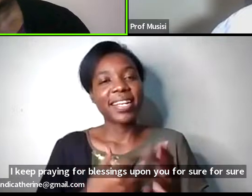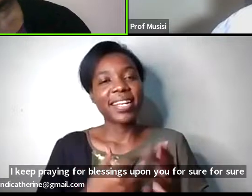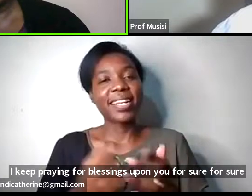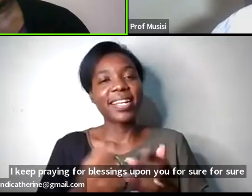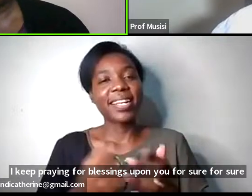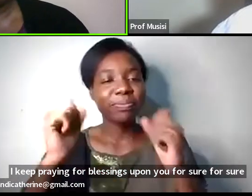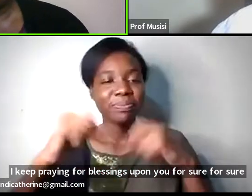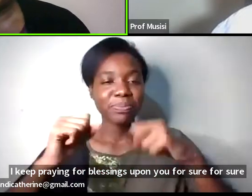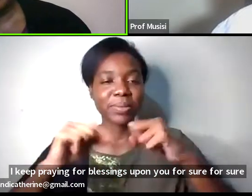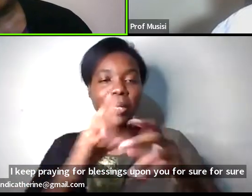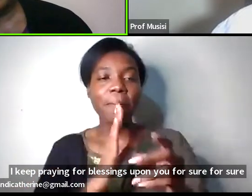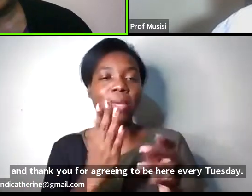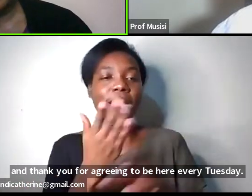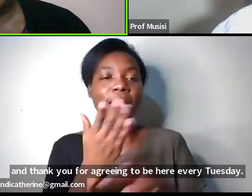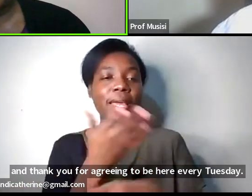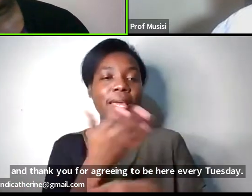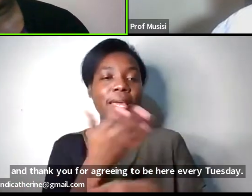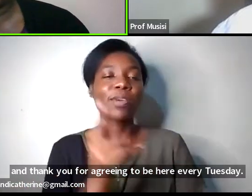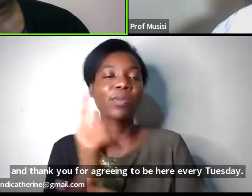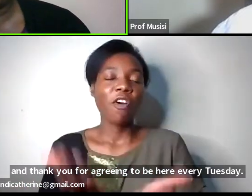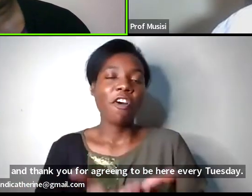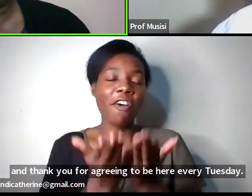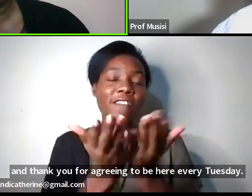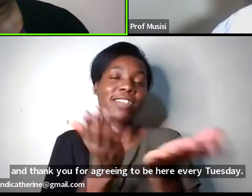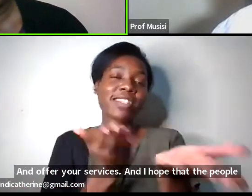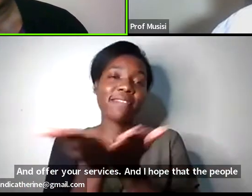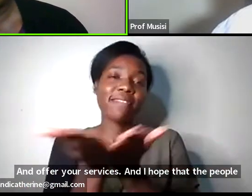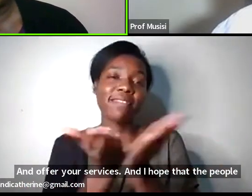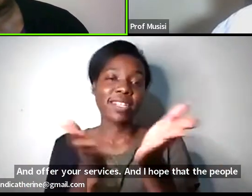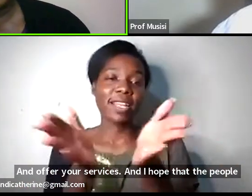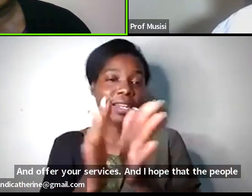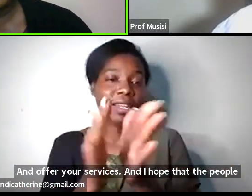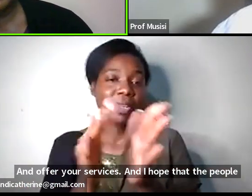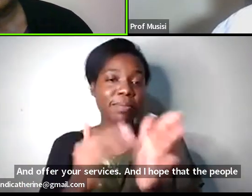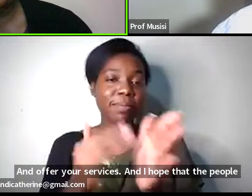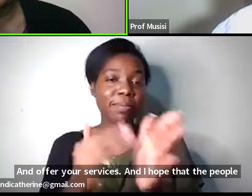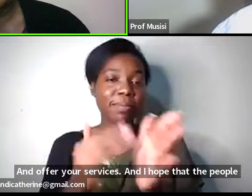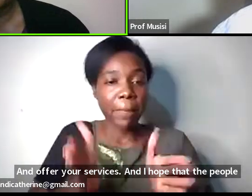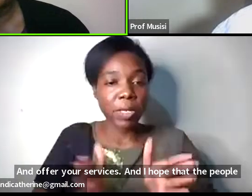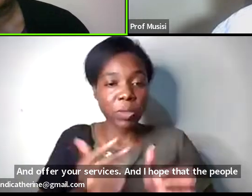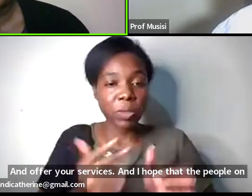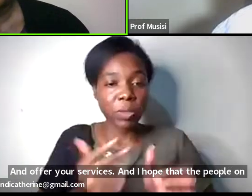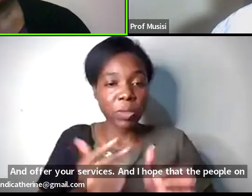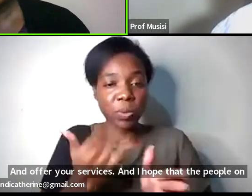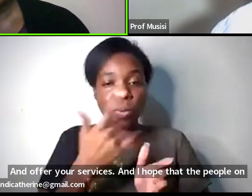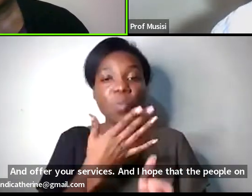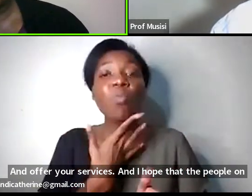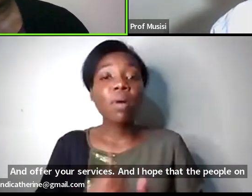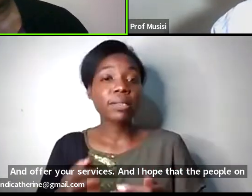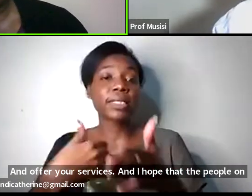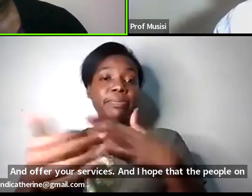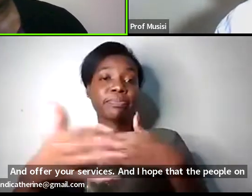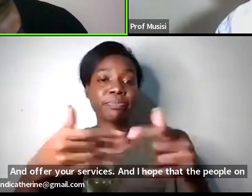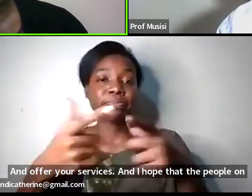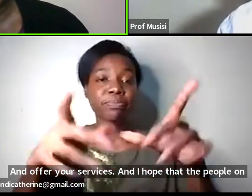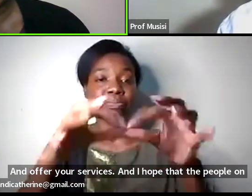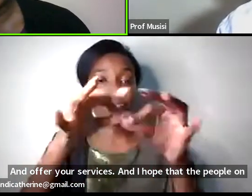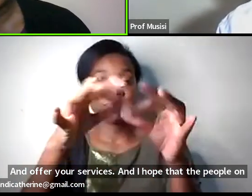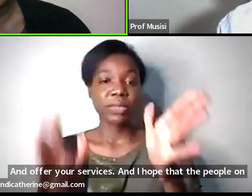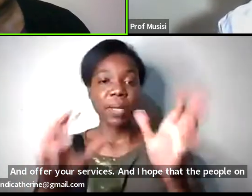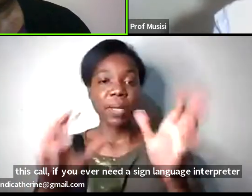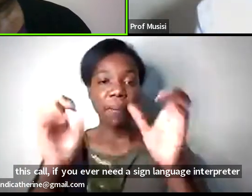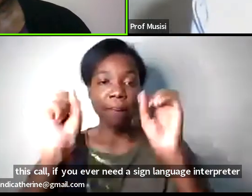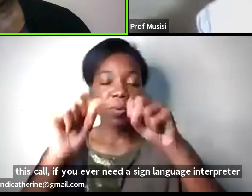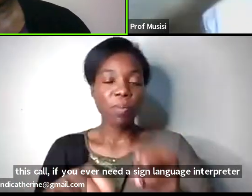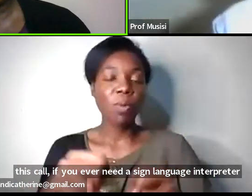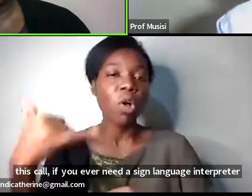Tuesday and offer your services. And I hope that the people on this call, if you ever need a sign language interpreter, please call on to Catherine